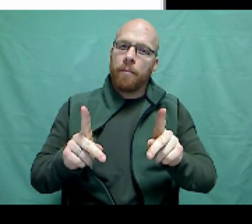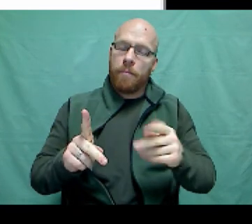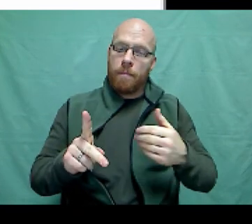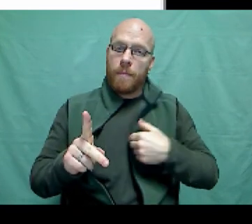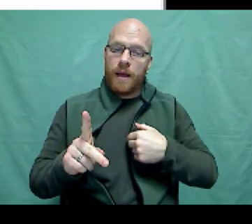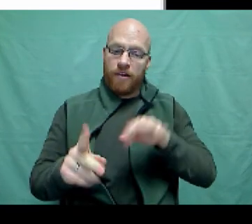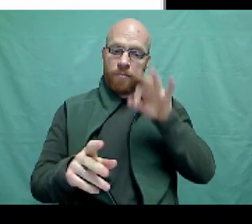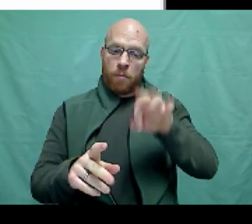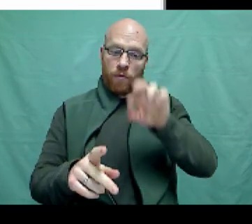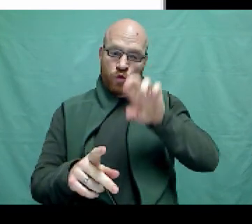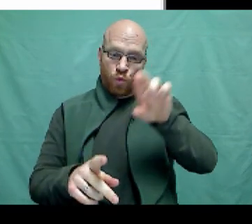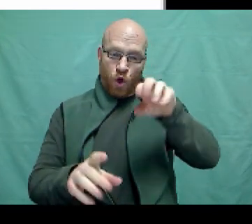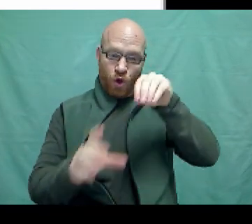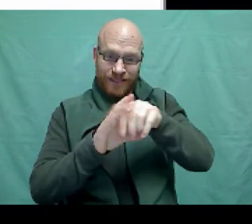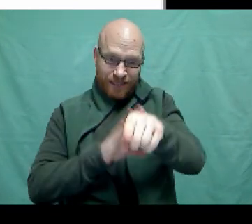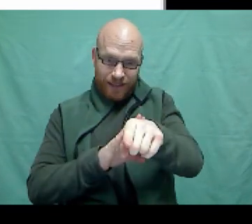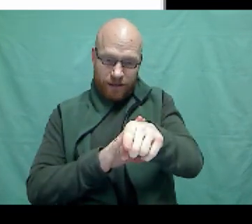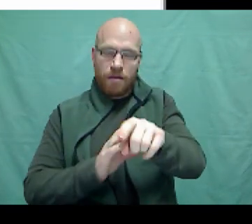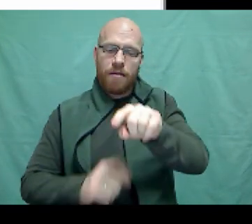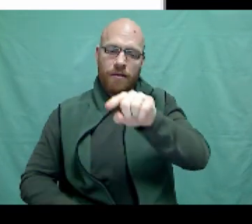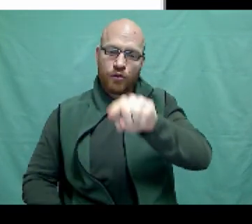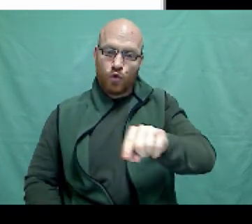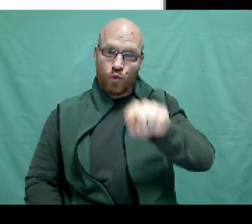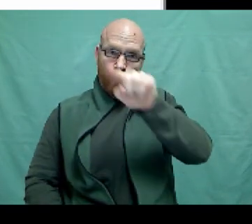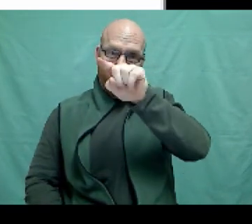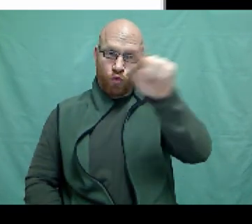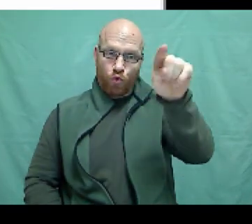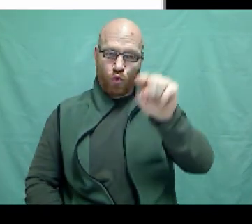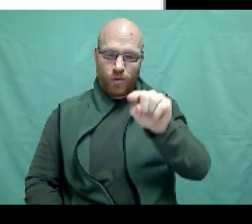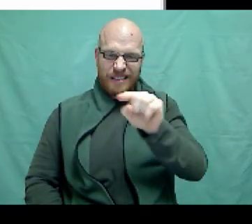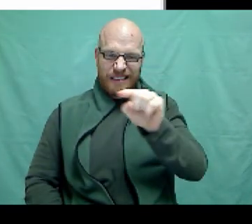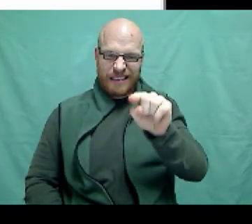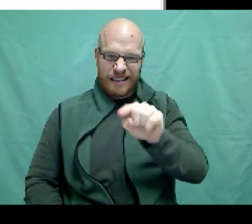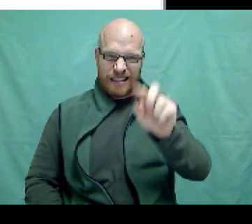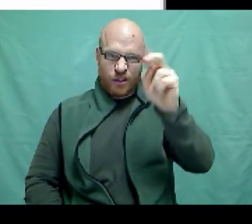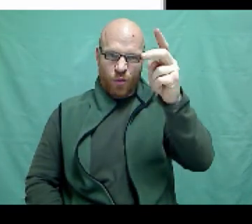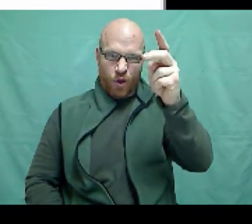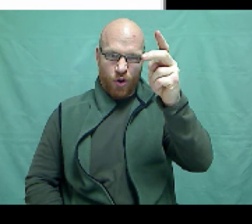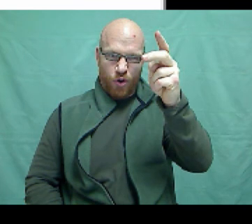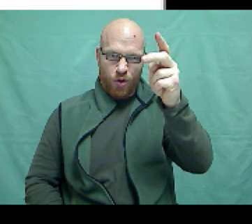We can split up the variables z cubed into z squared and z.